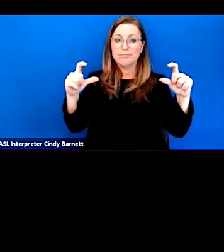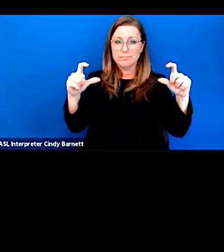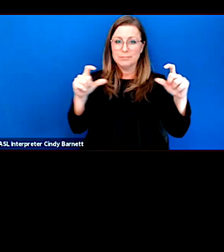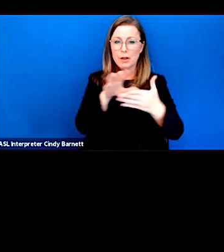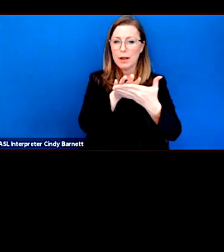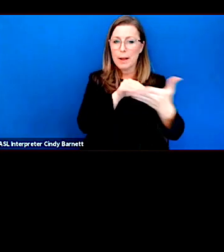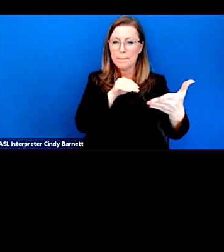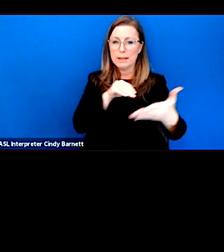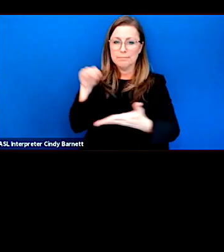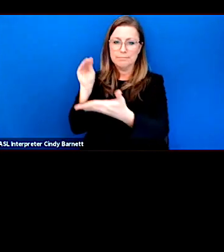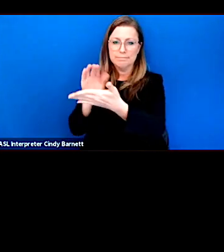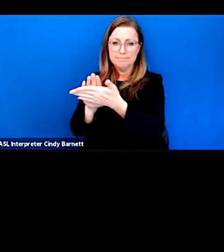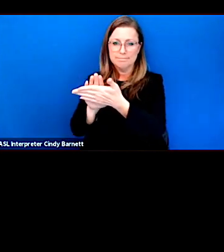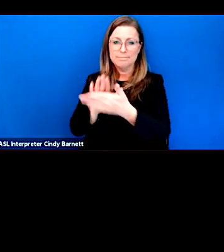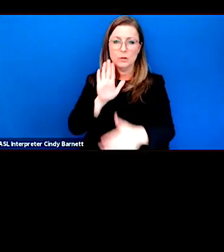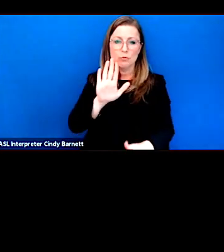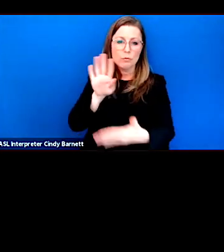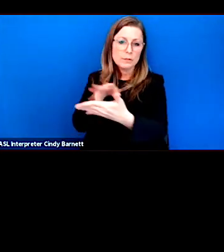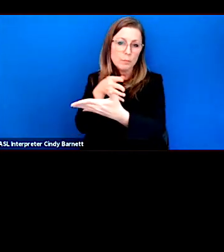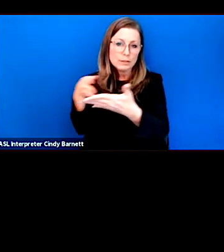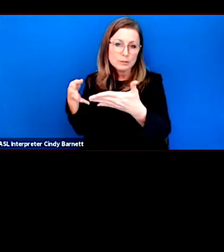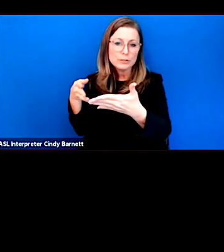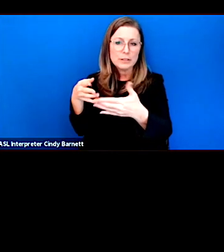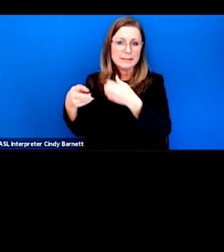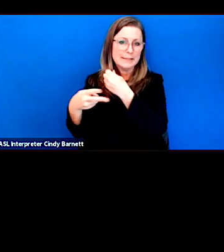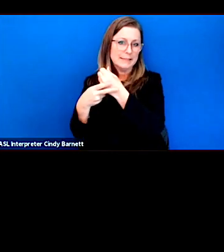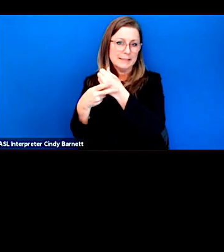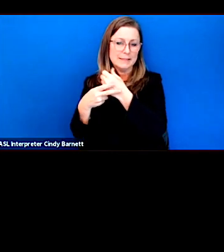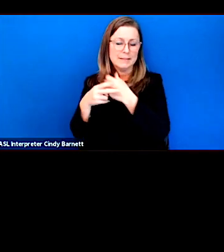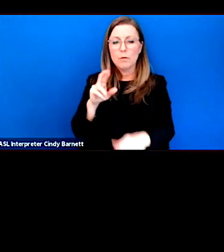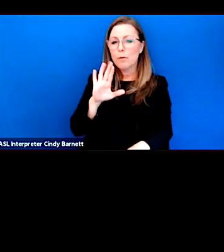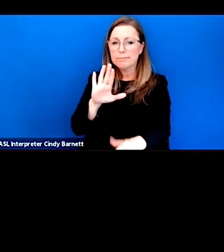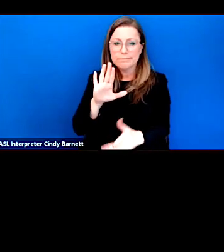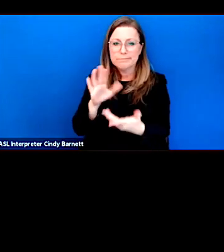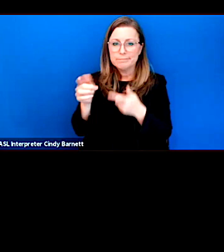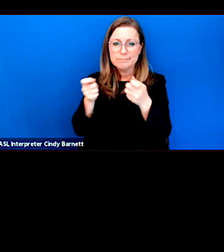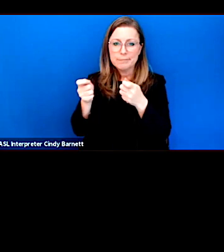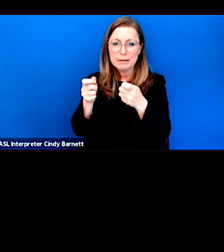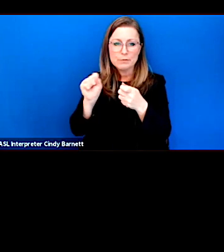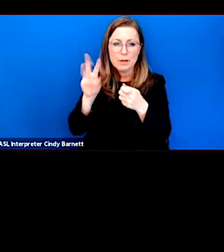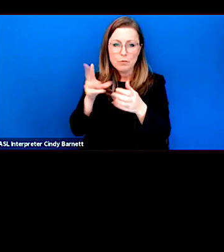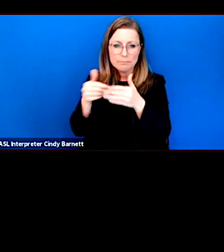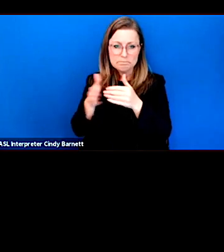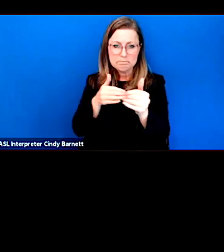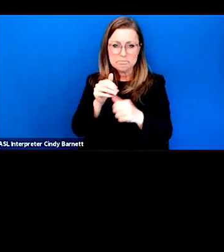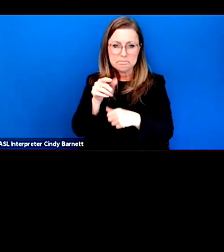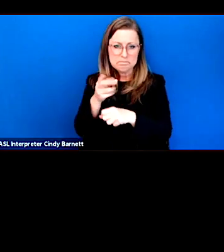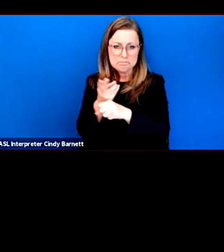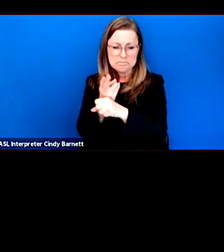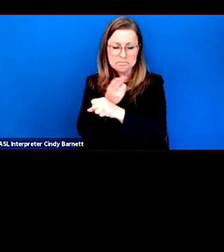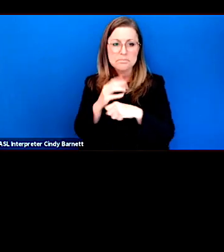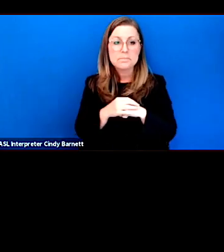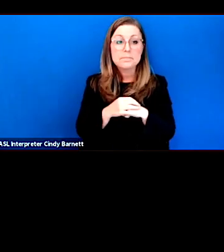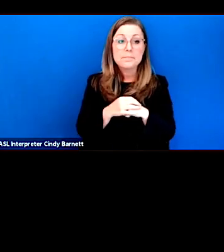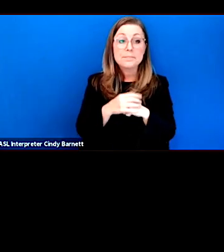literature management software. As you can see, the first result is about